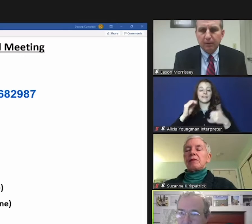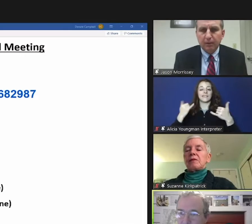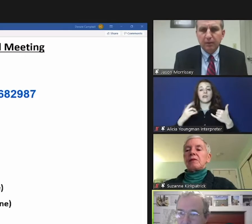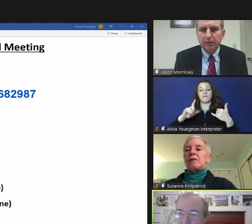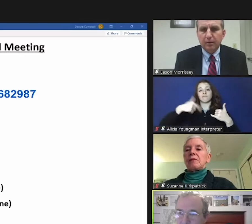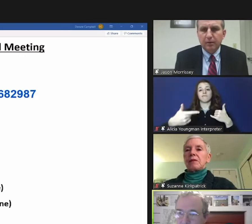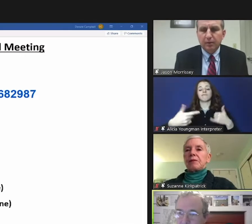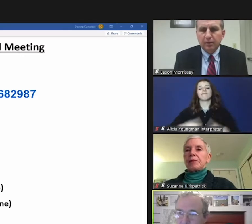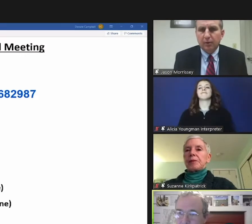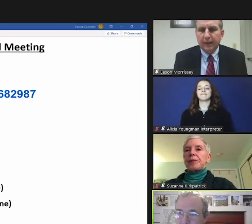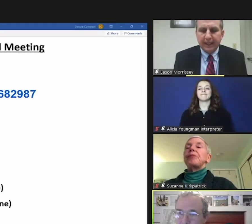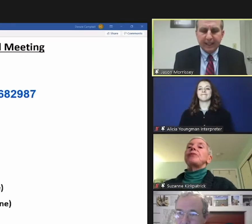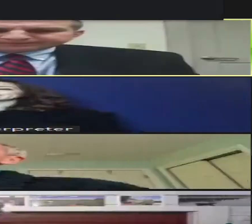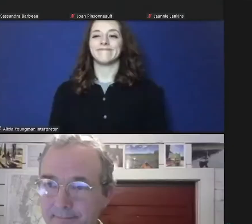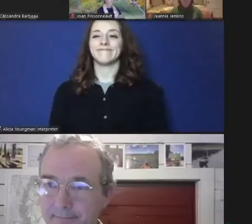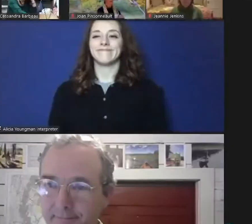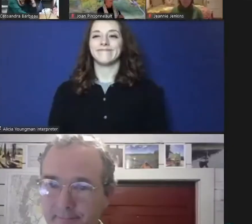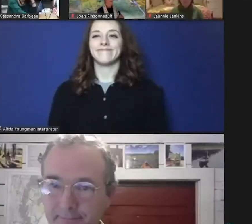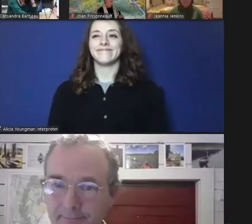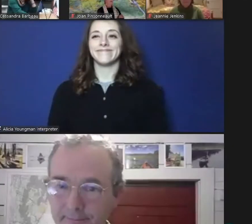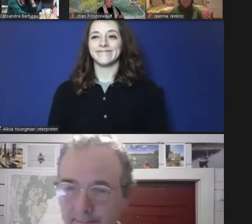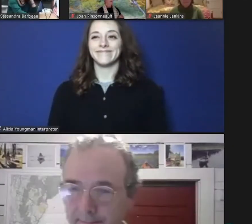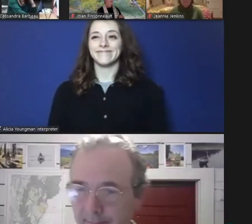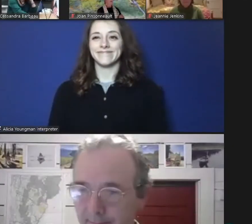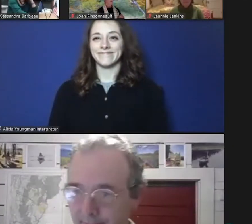back over to you at this point. Okay.